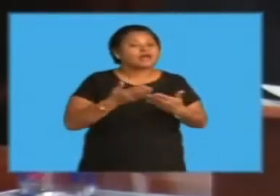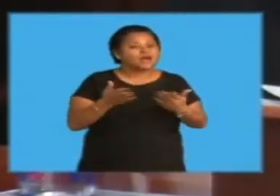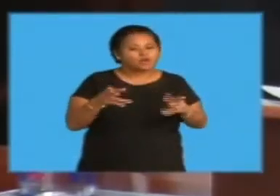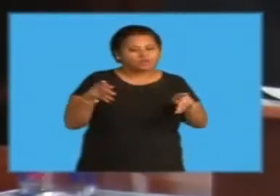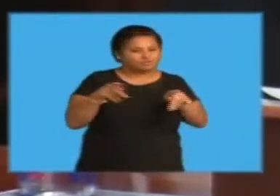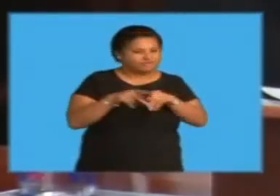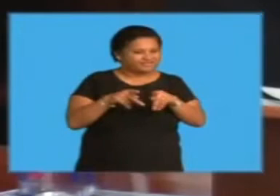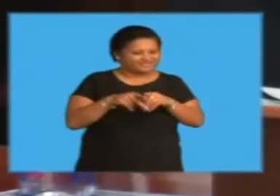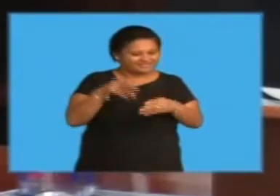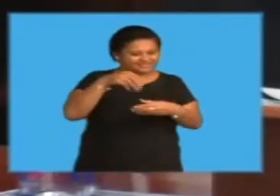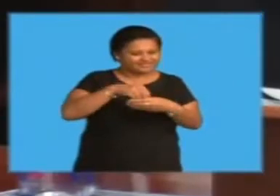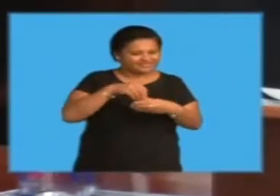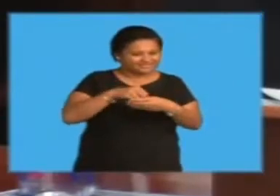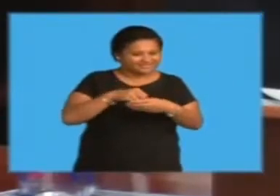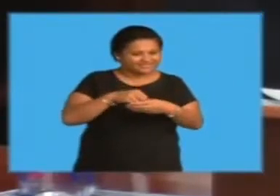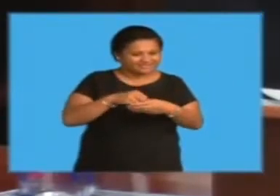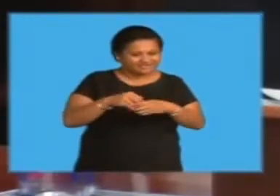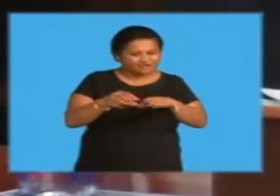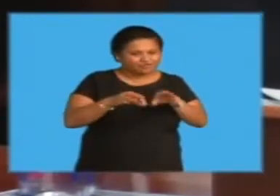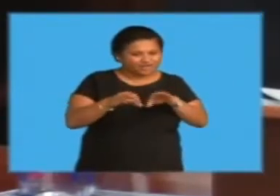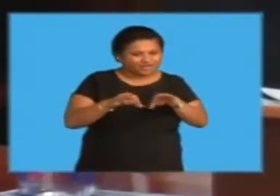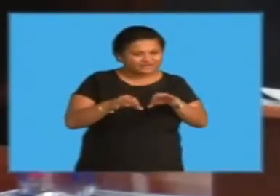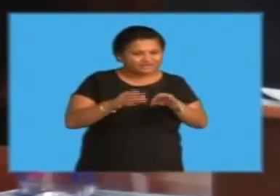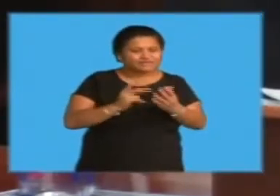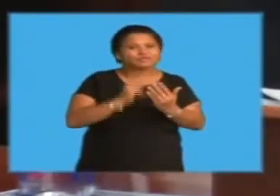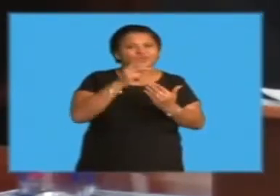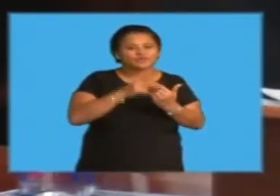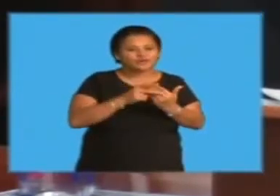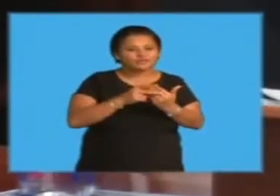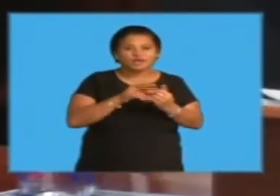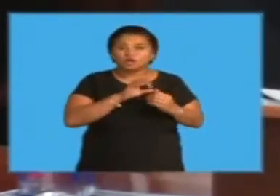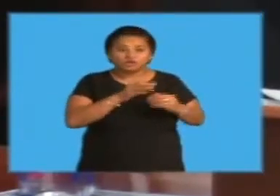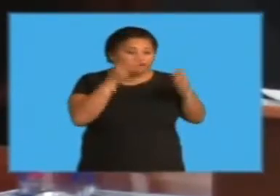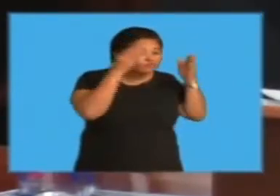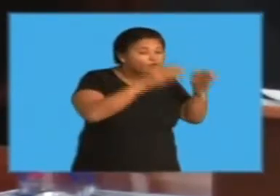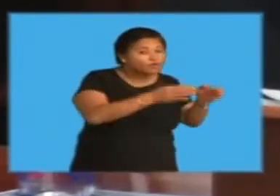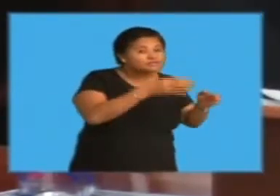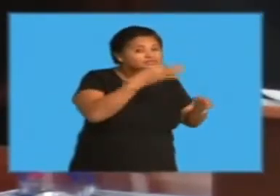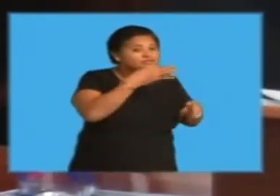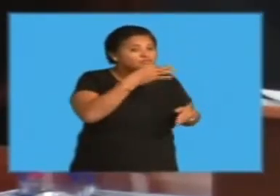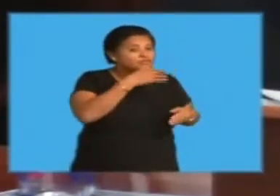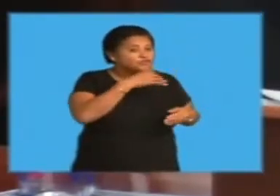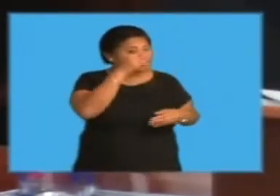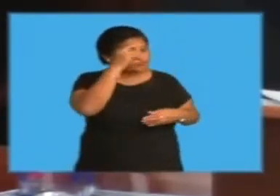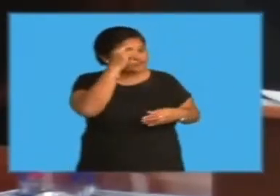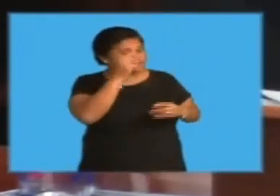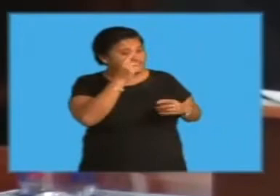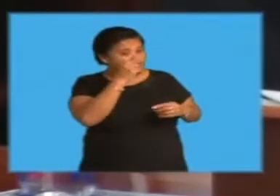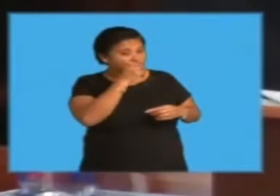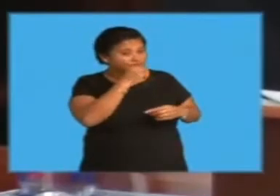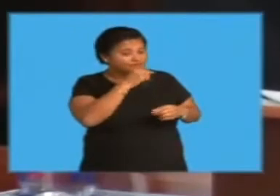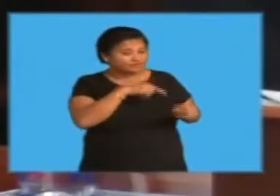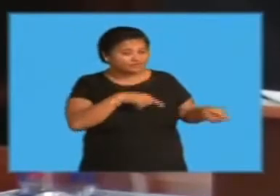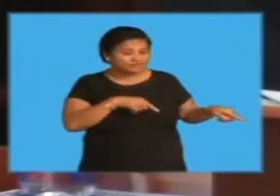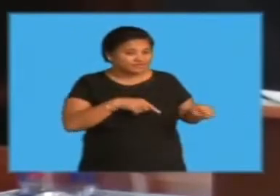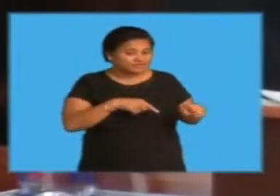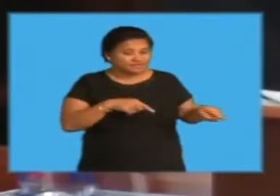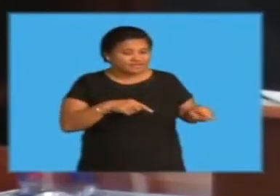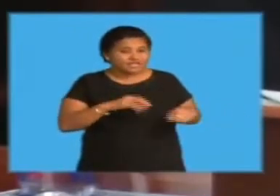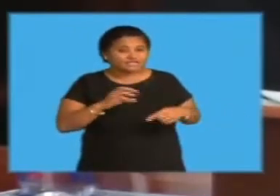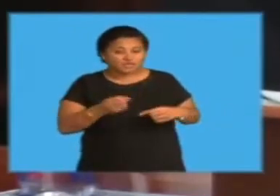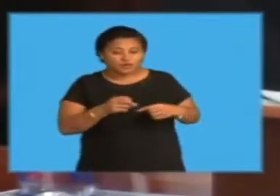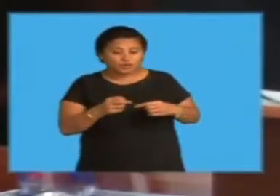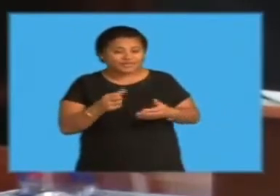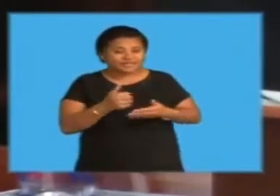has not been to the benefit of only a few Fijians. The latest statistics show that Fiji is only one of the 5 countries in the Asia-Pacific